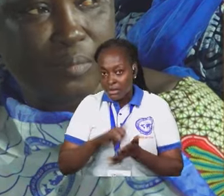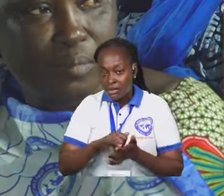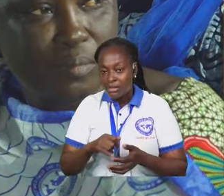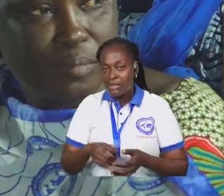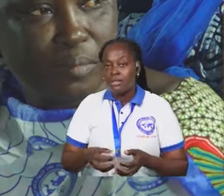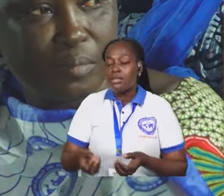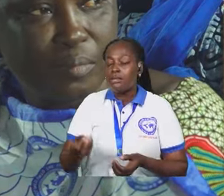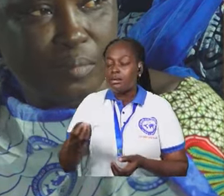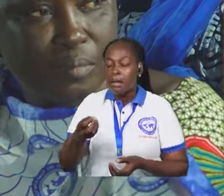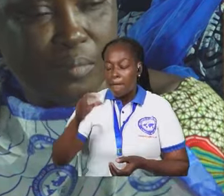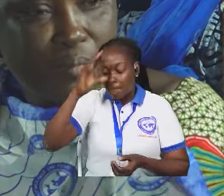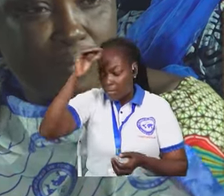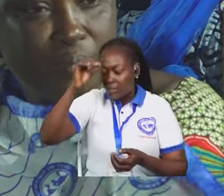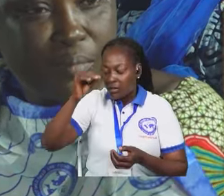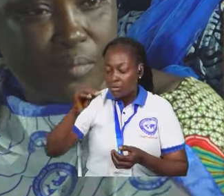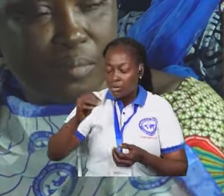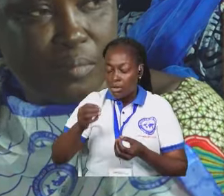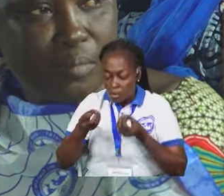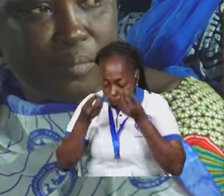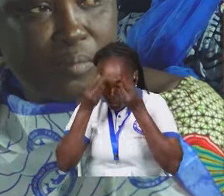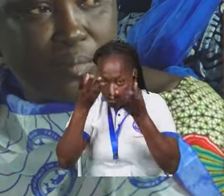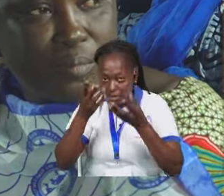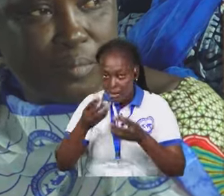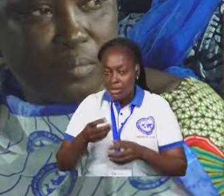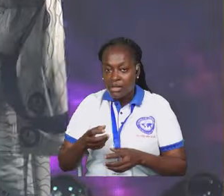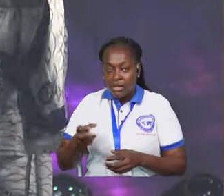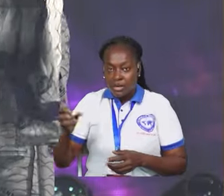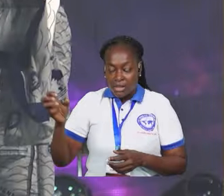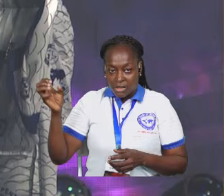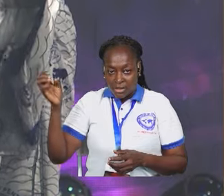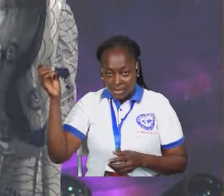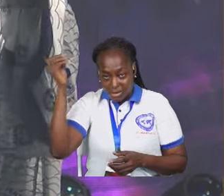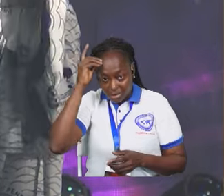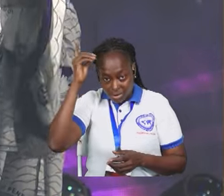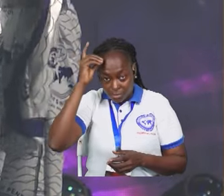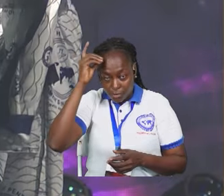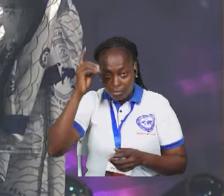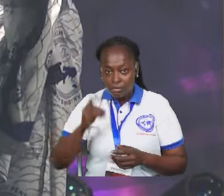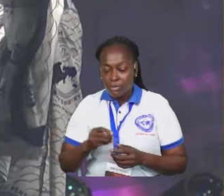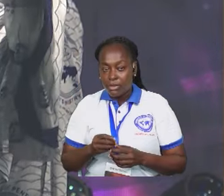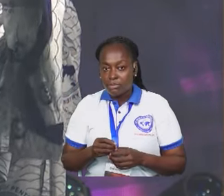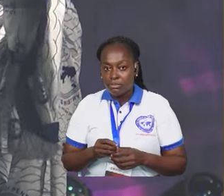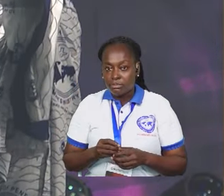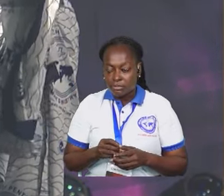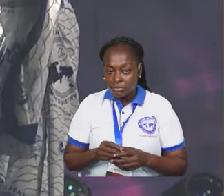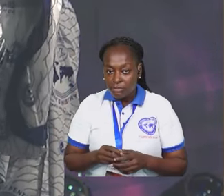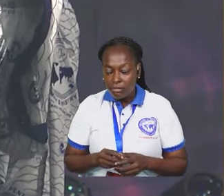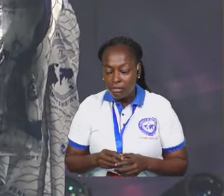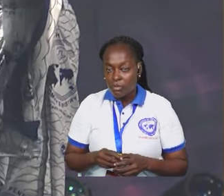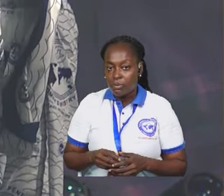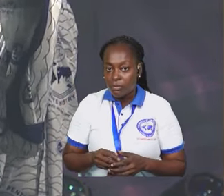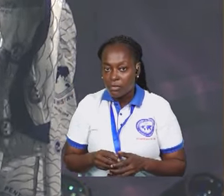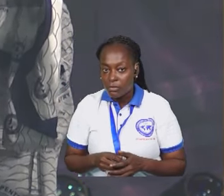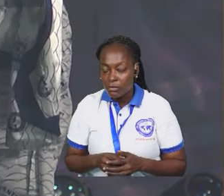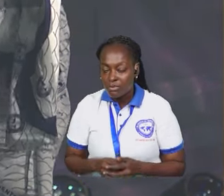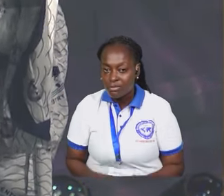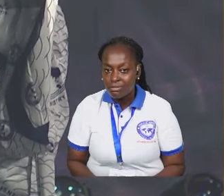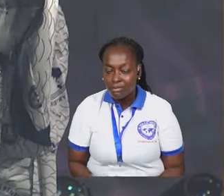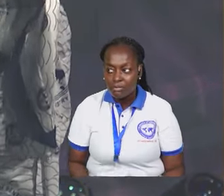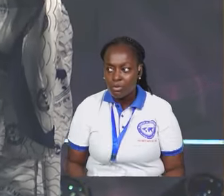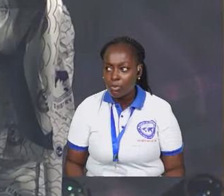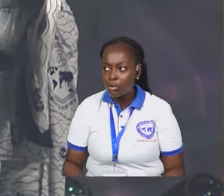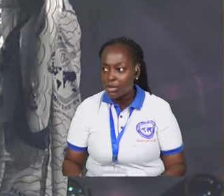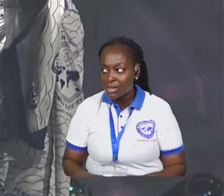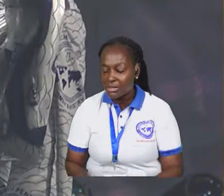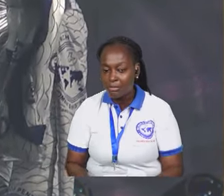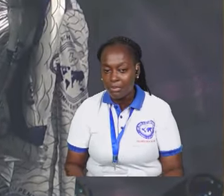In the end, man obeyed the devil and ate what God said he should not eat. Now, okay, if you read Genesis chapter 3 from verse 8. Now.